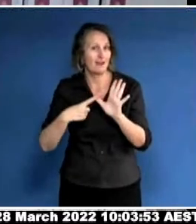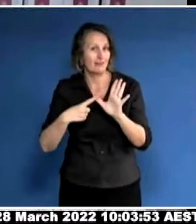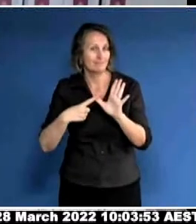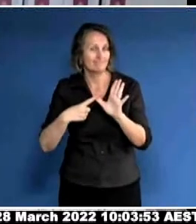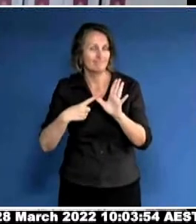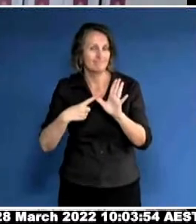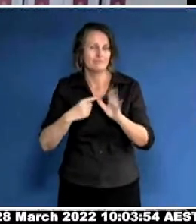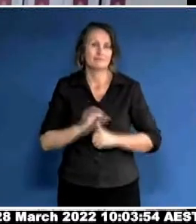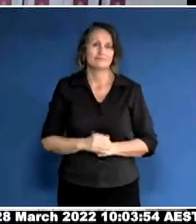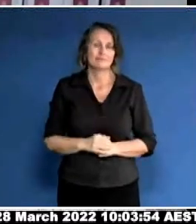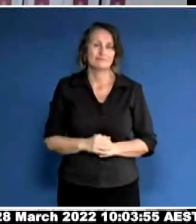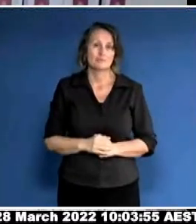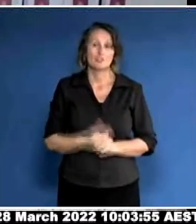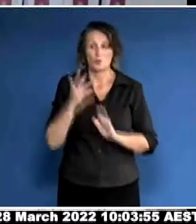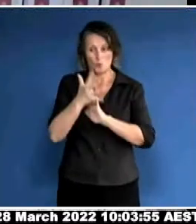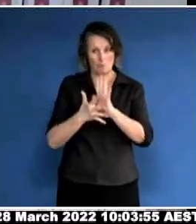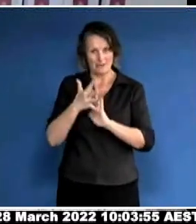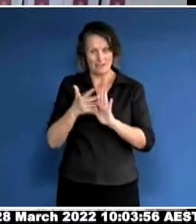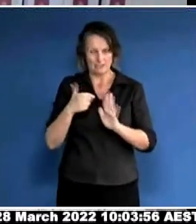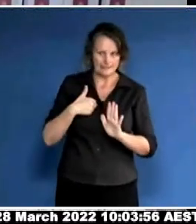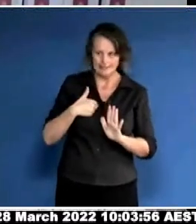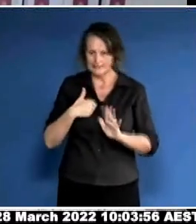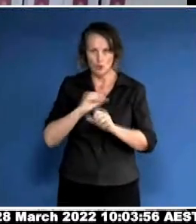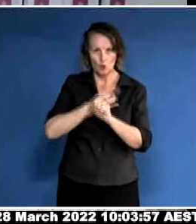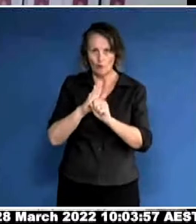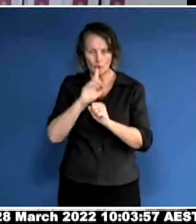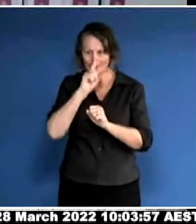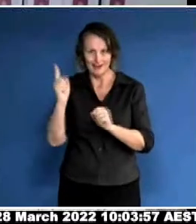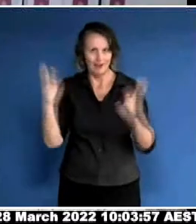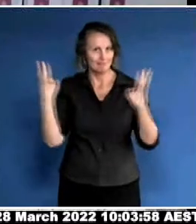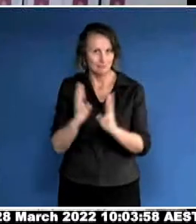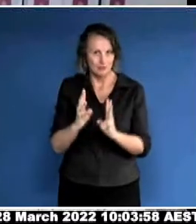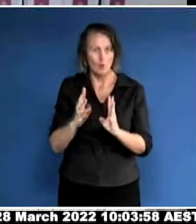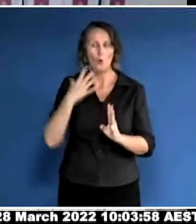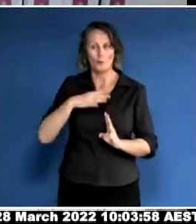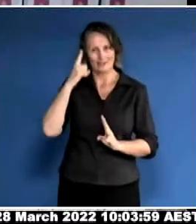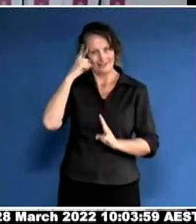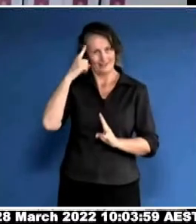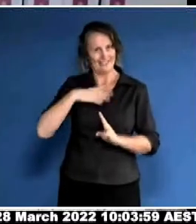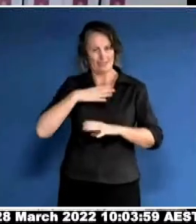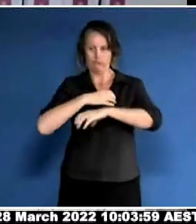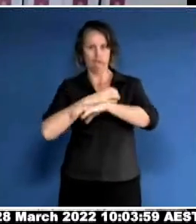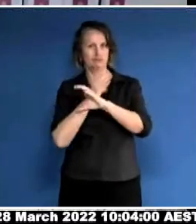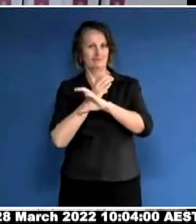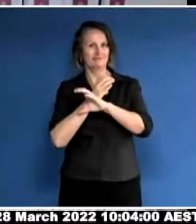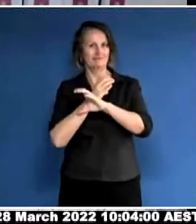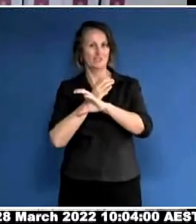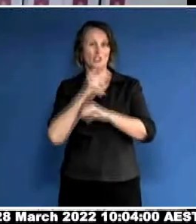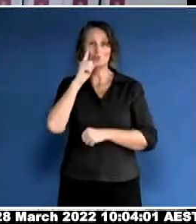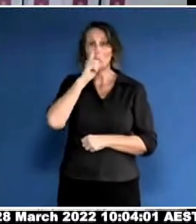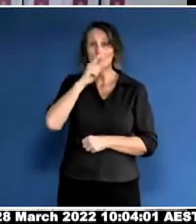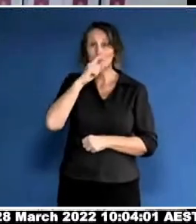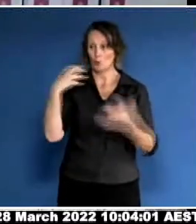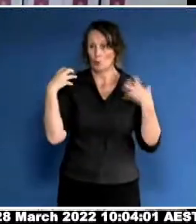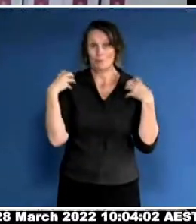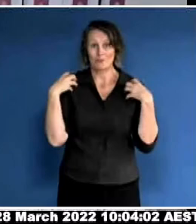to be reconfigured to take place virtually with commissioners participating from 4 different